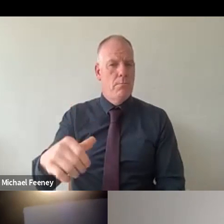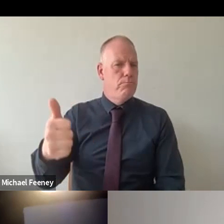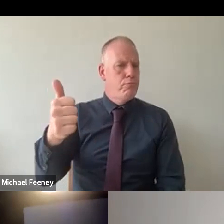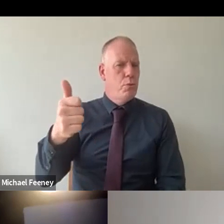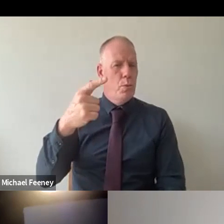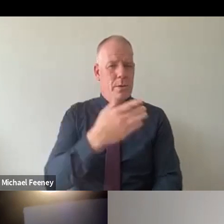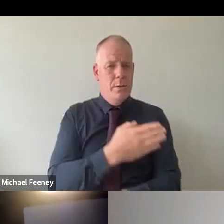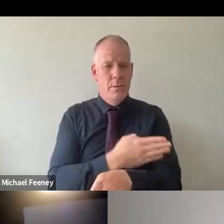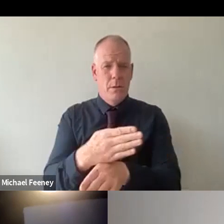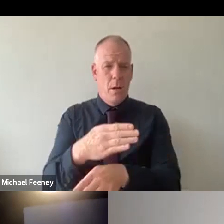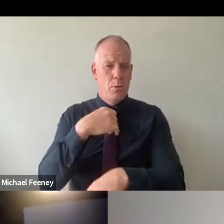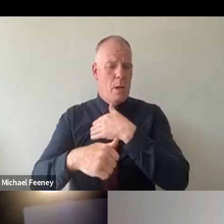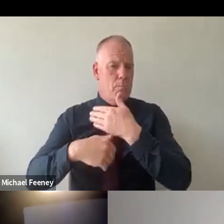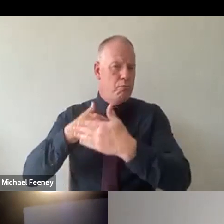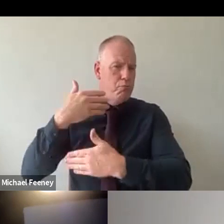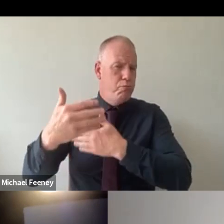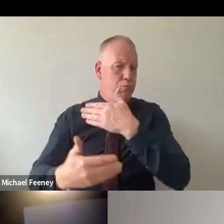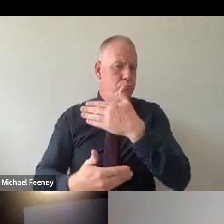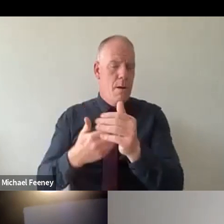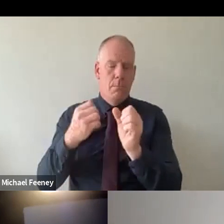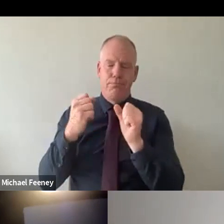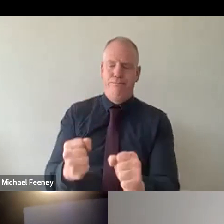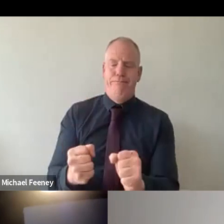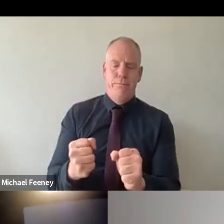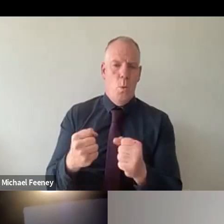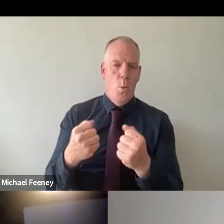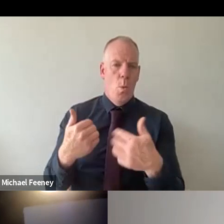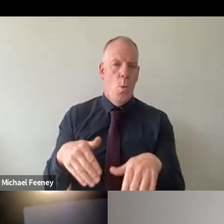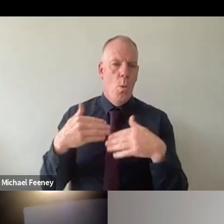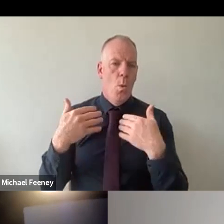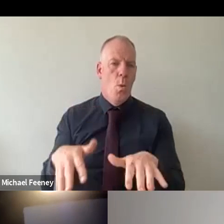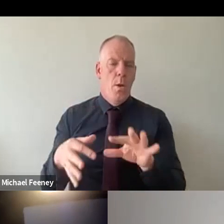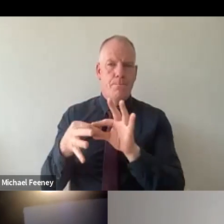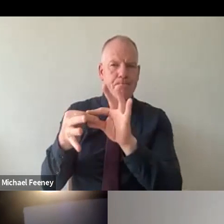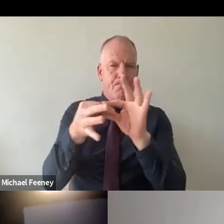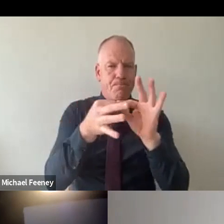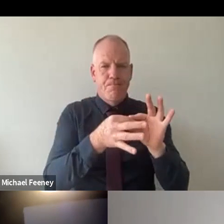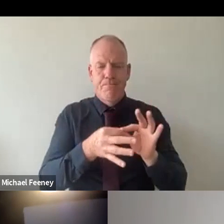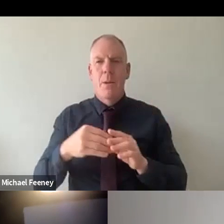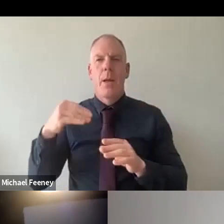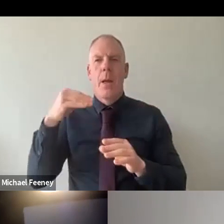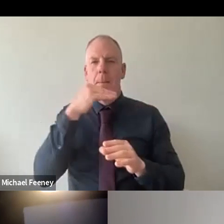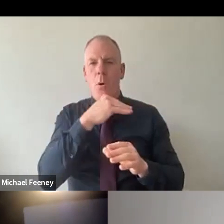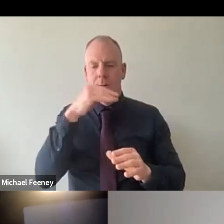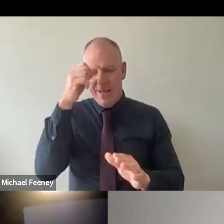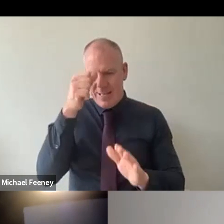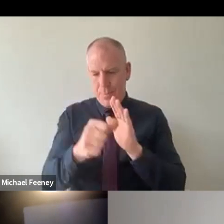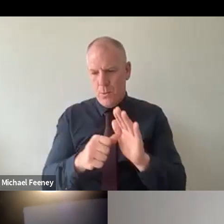you started today's session was very powerful and right on point, and gave us a really important context to understand